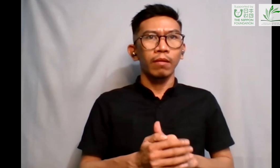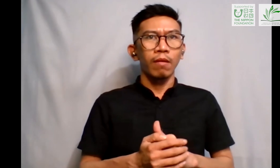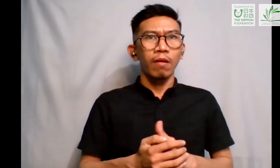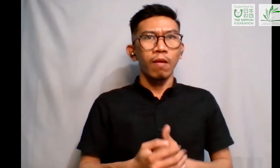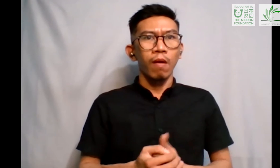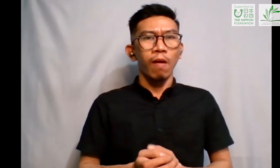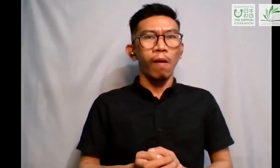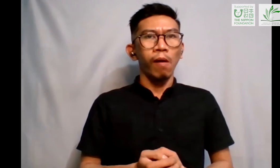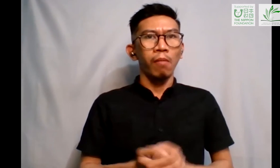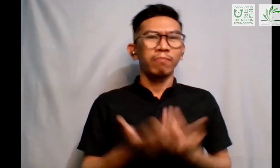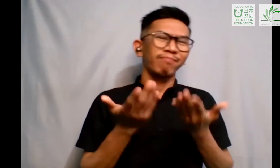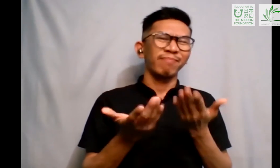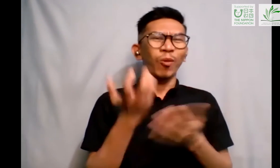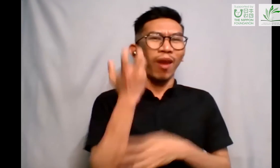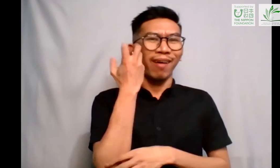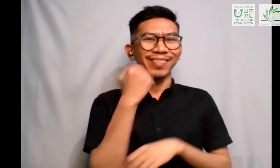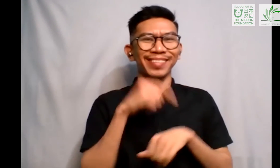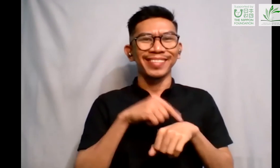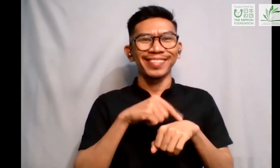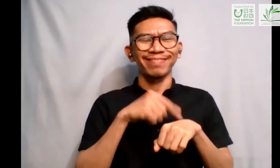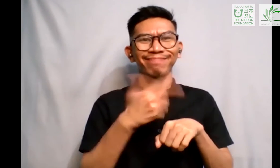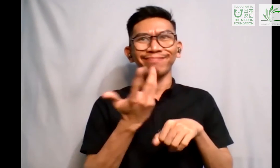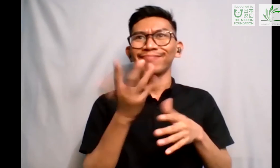Yeah, probably Just- not. We only have about